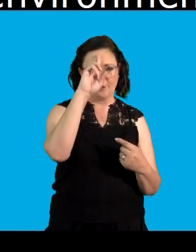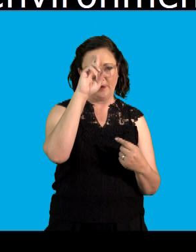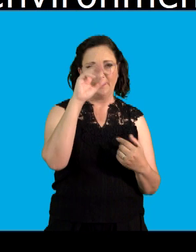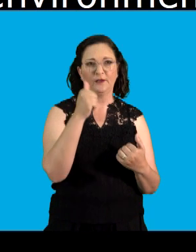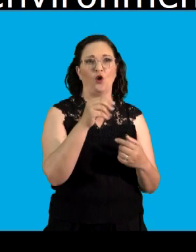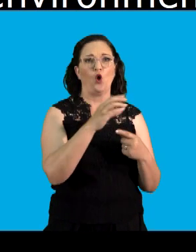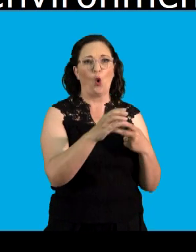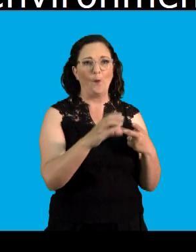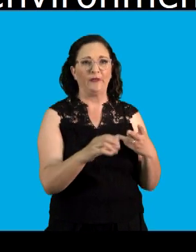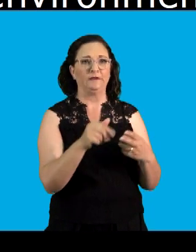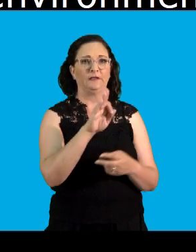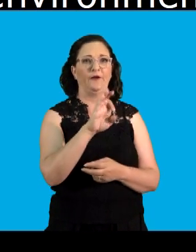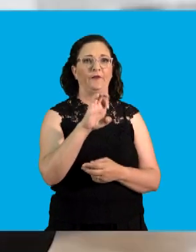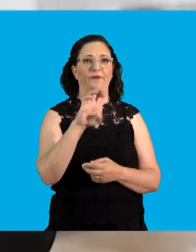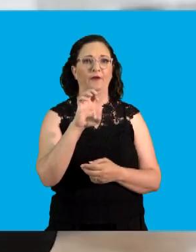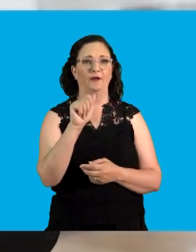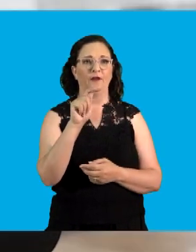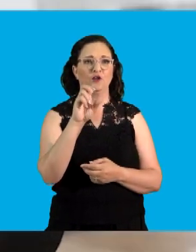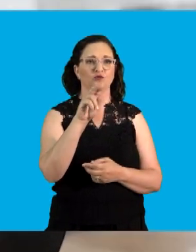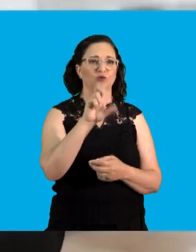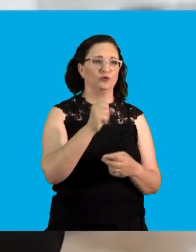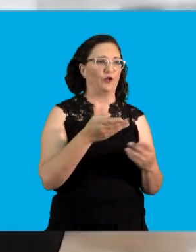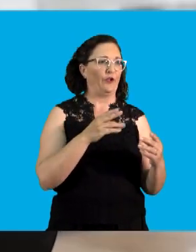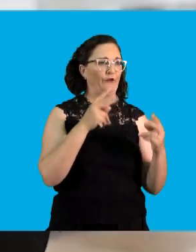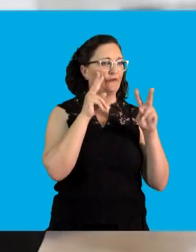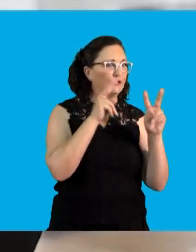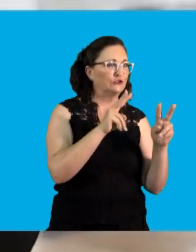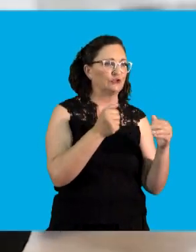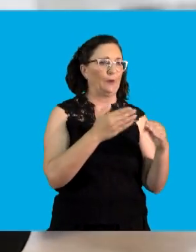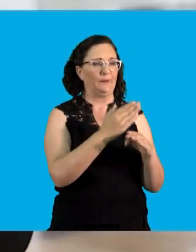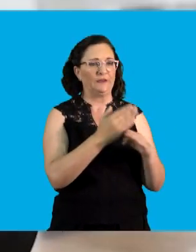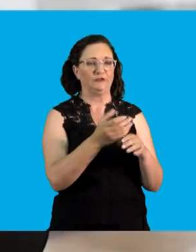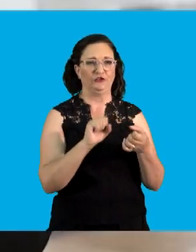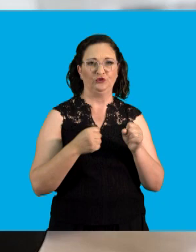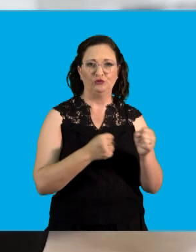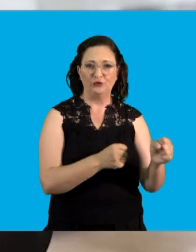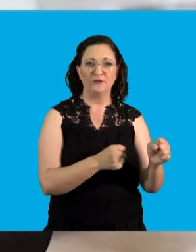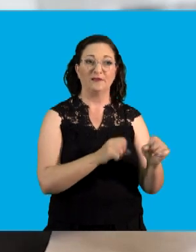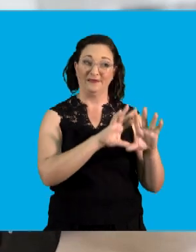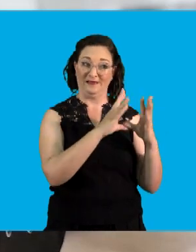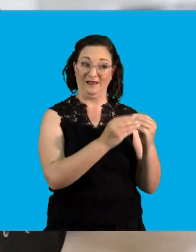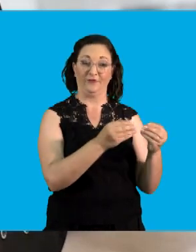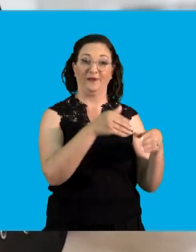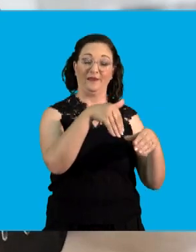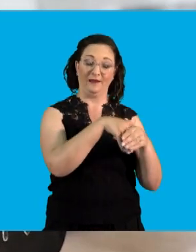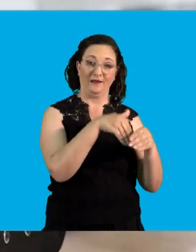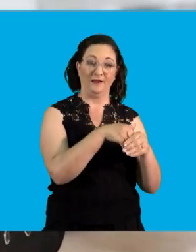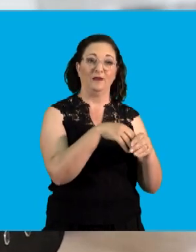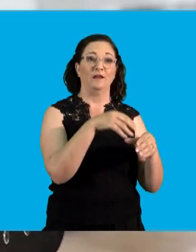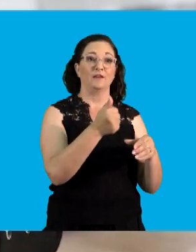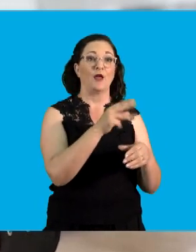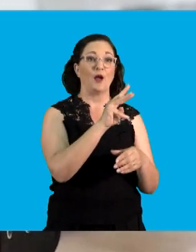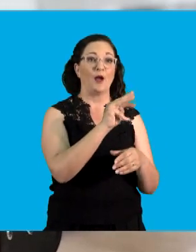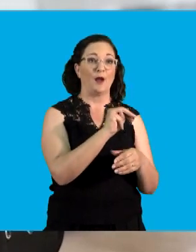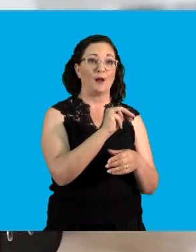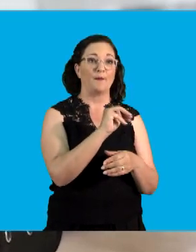features, whereby we looked at your vision, your mission, the strategies, all those, they fall part of the macro